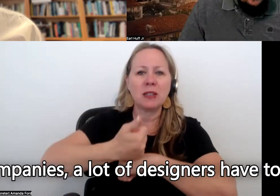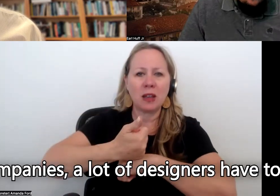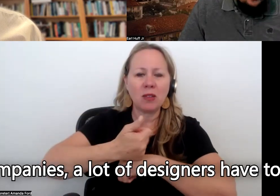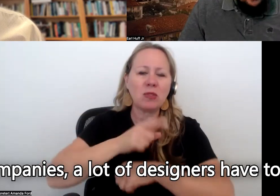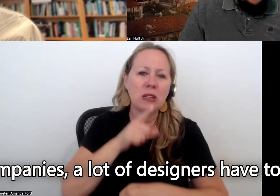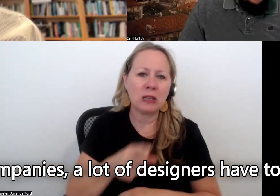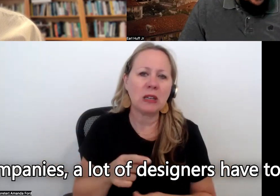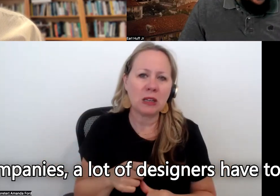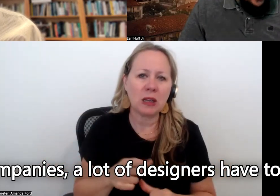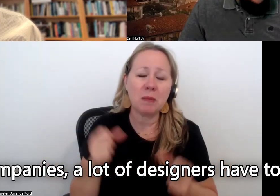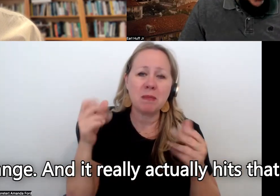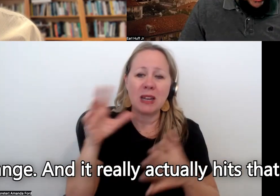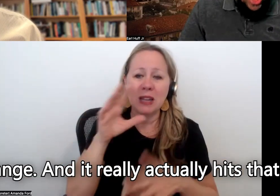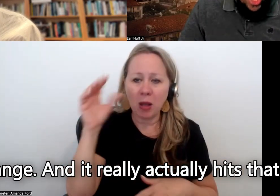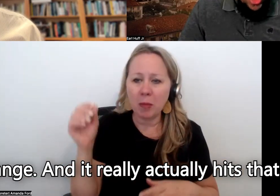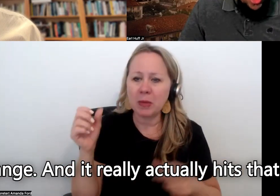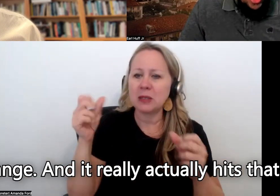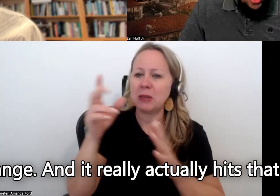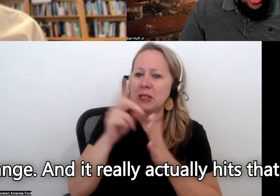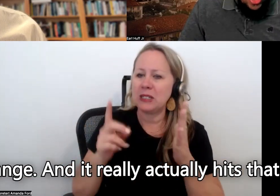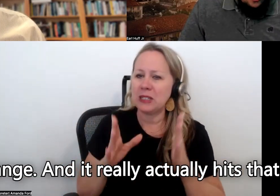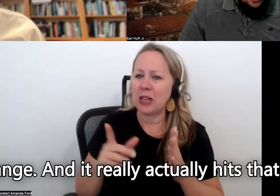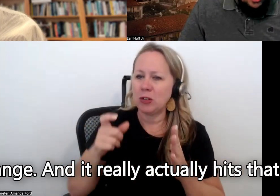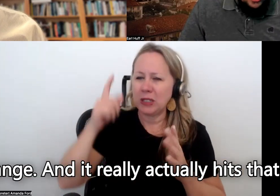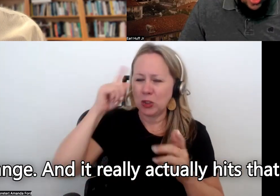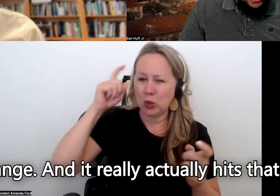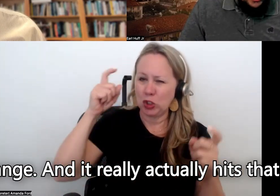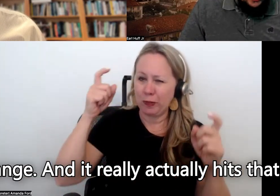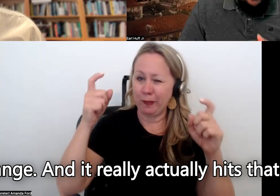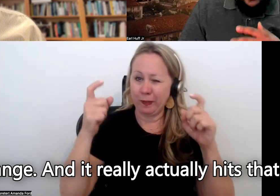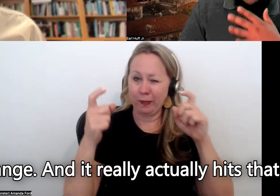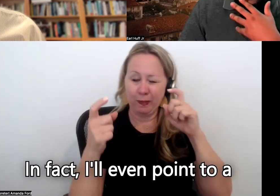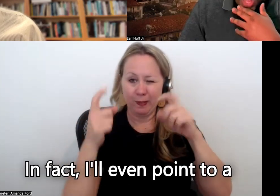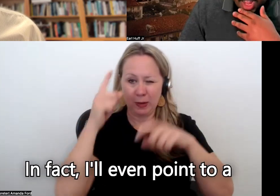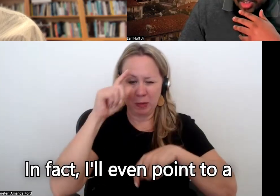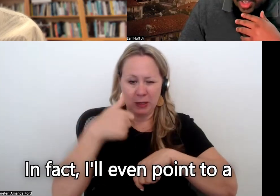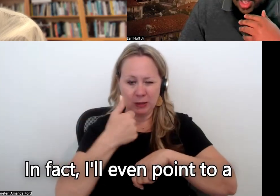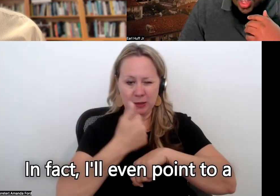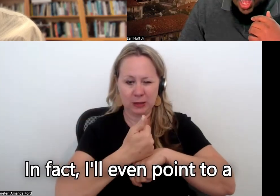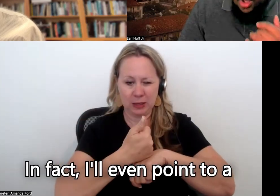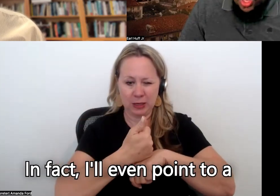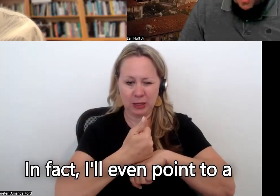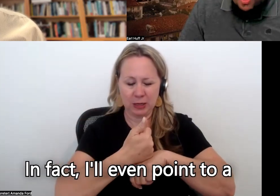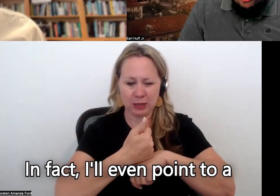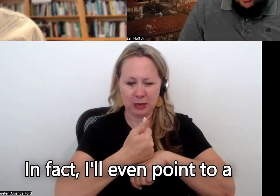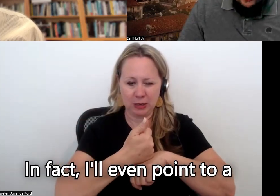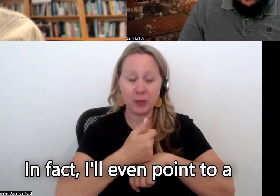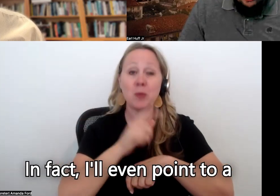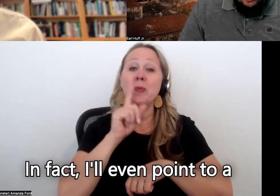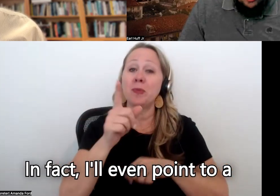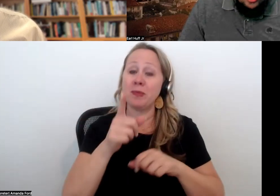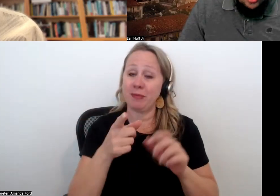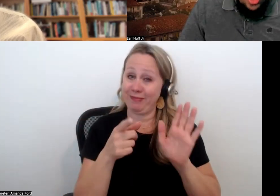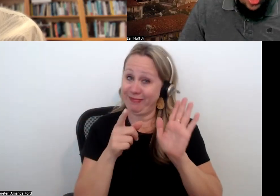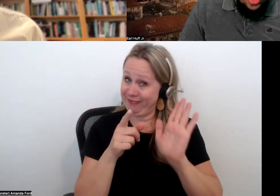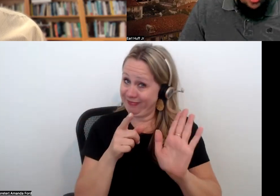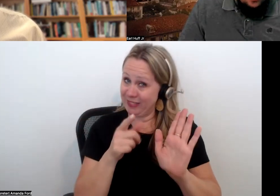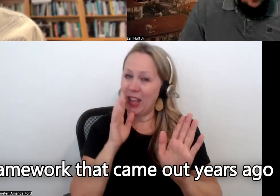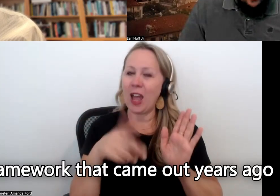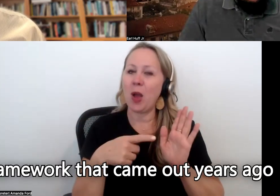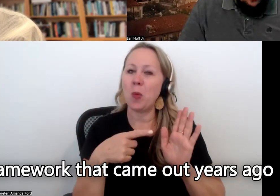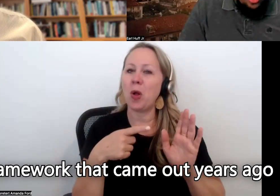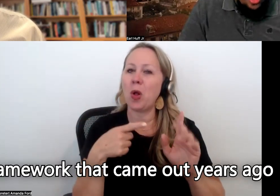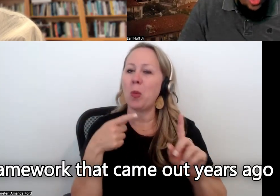a lot of companies, a lot of designers have to change. Right. And it really actually hits that. In fact, I'll even point to